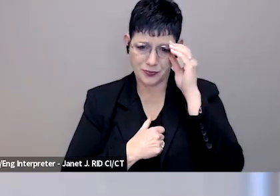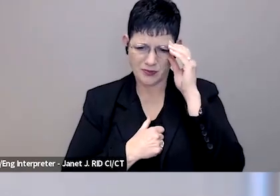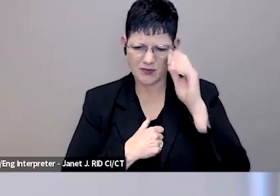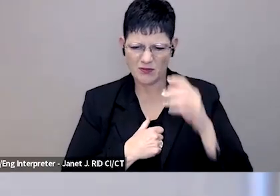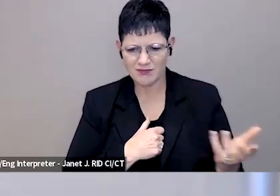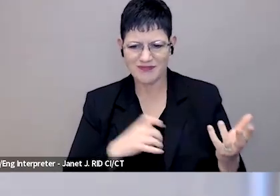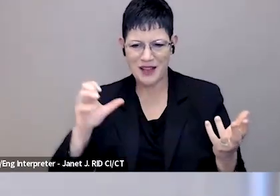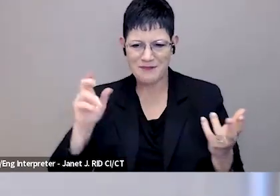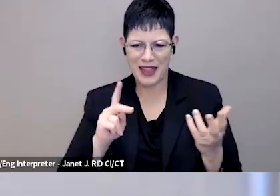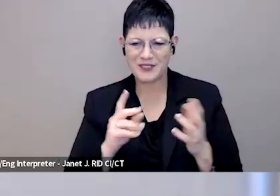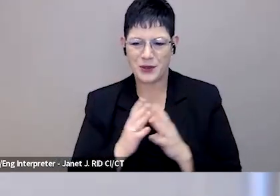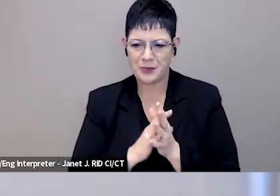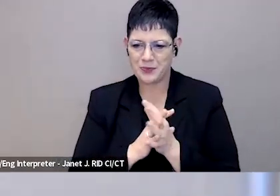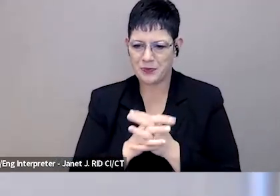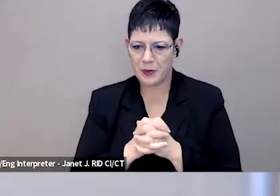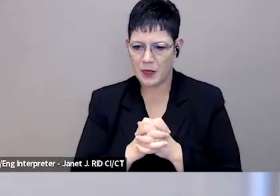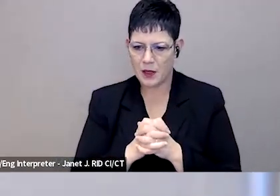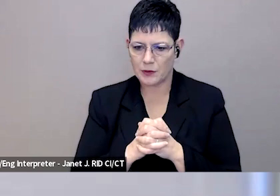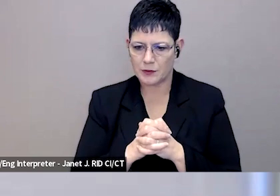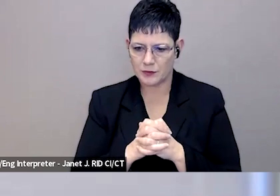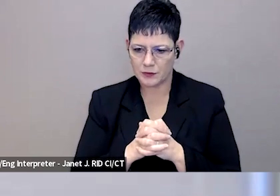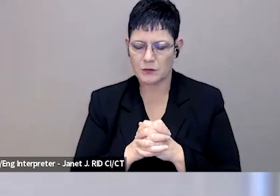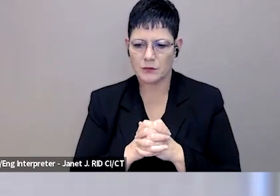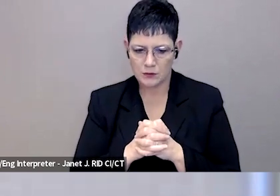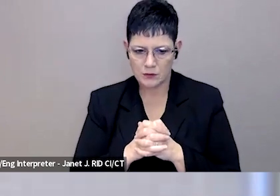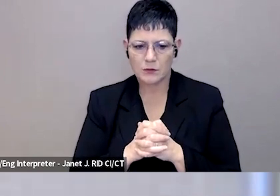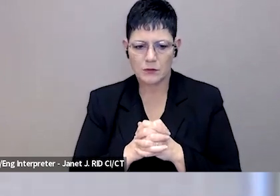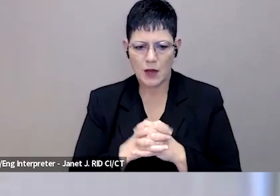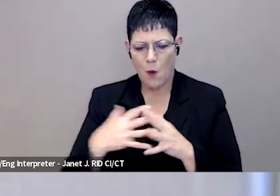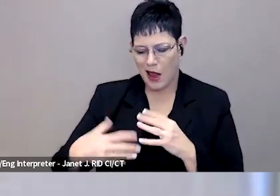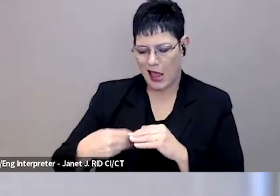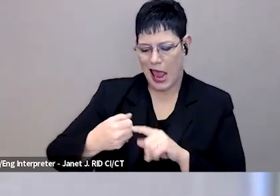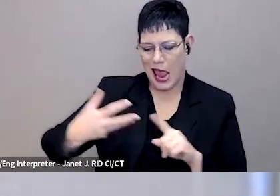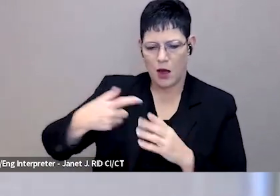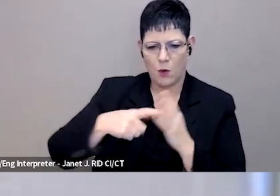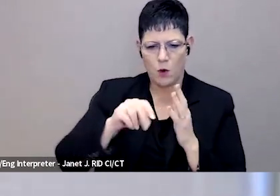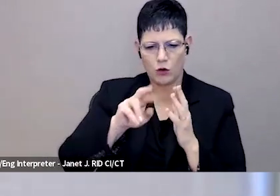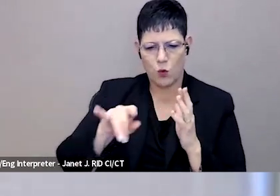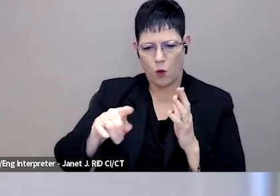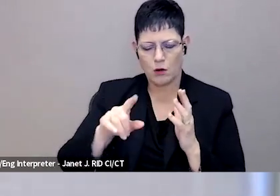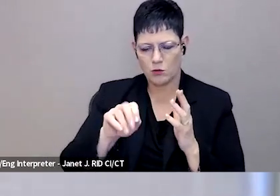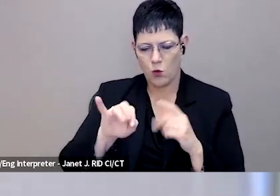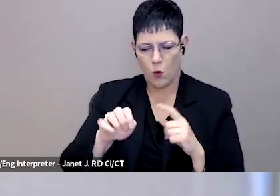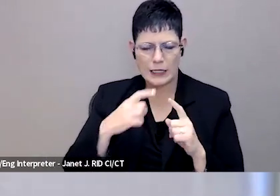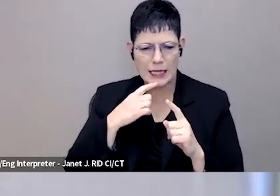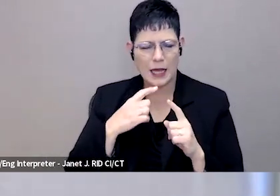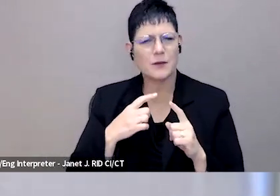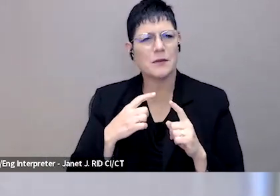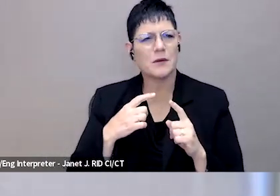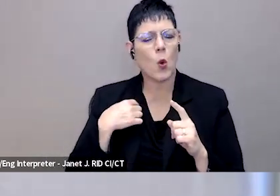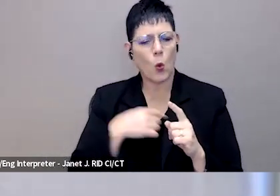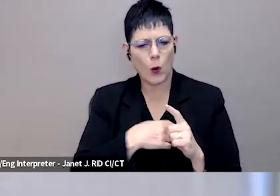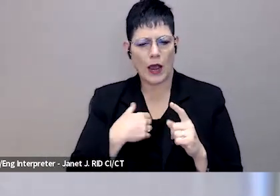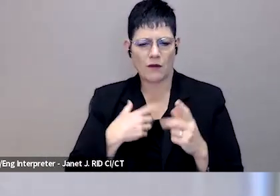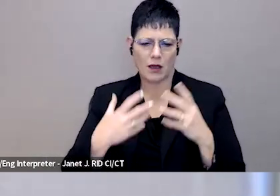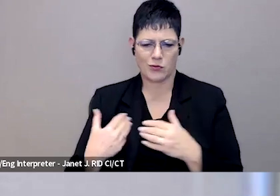Up, I'm back. I would just, I'm building on what Tori said, but I think it's really incumbent upon us